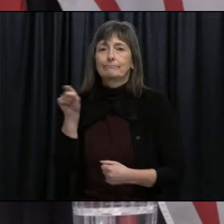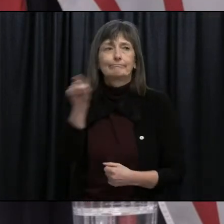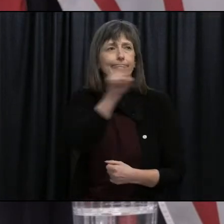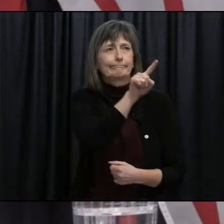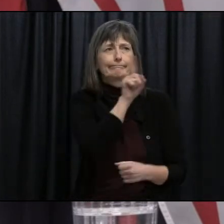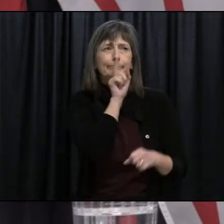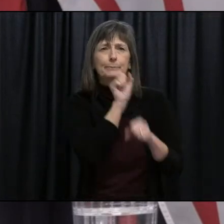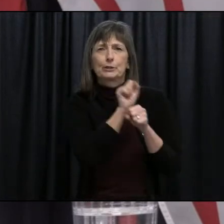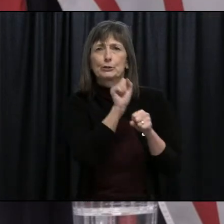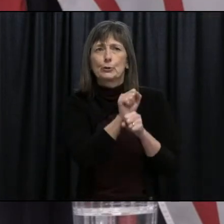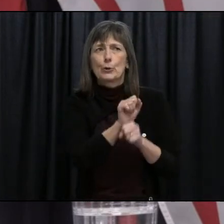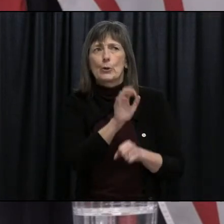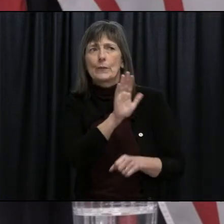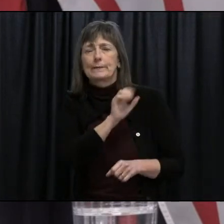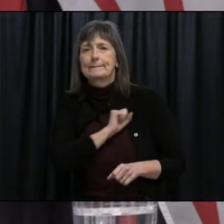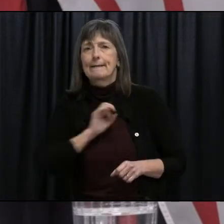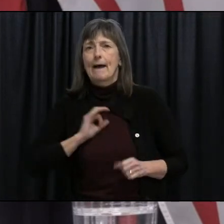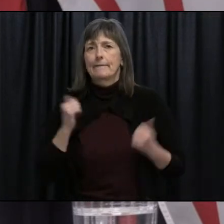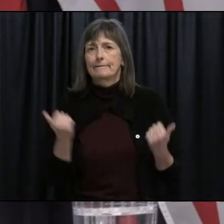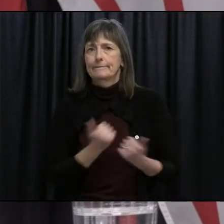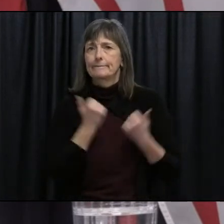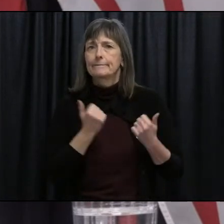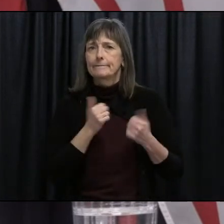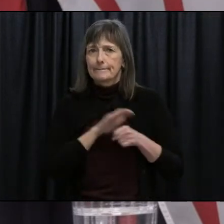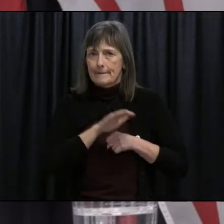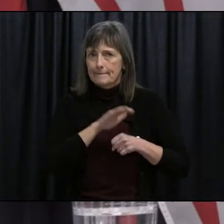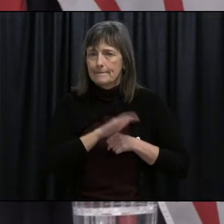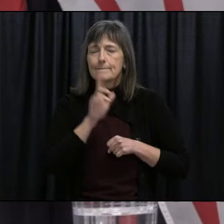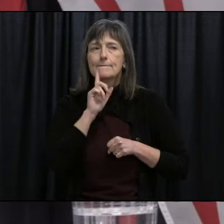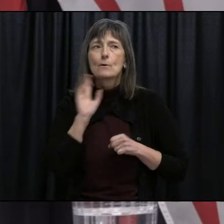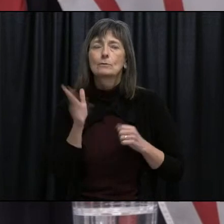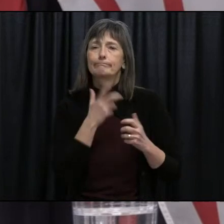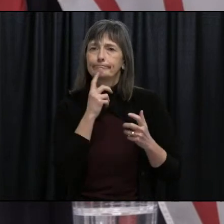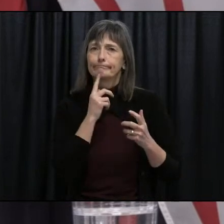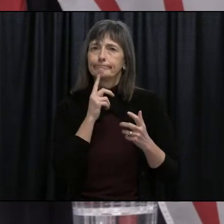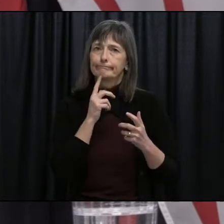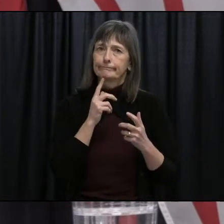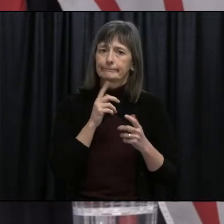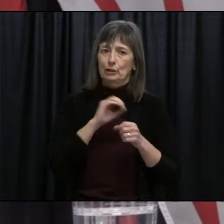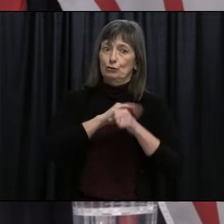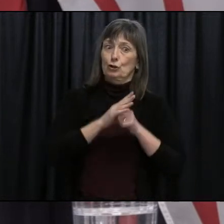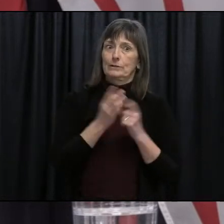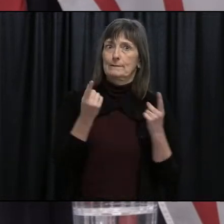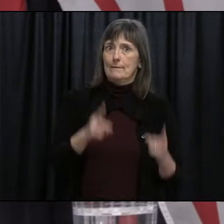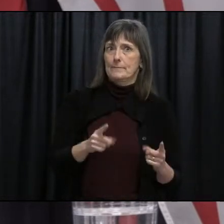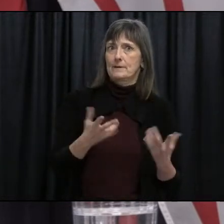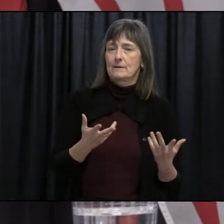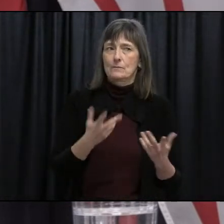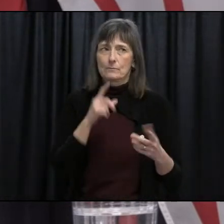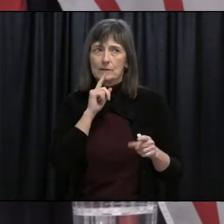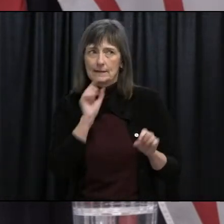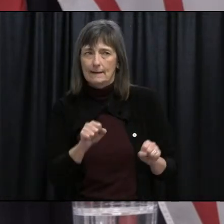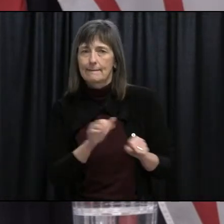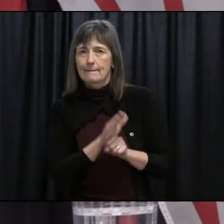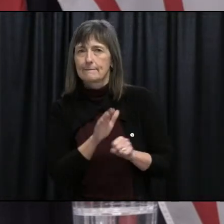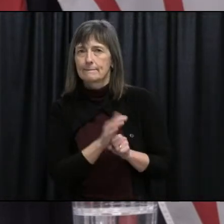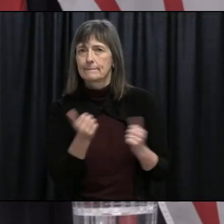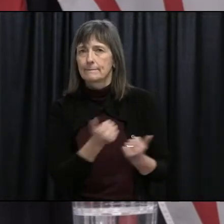are adequately staffed and looked after during the crisis. And then in the long term, of